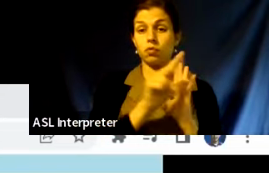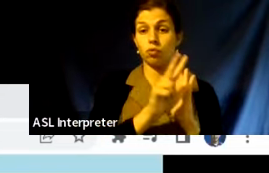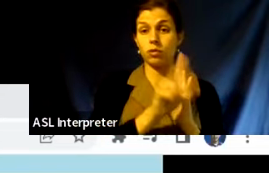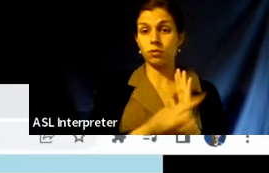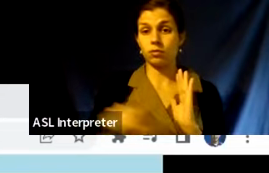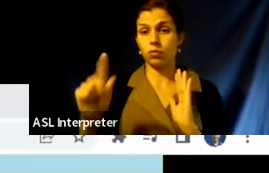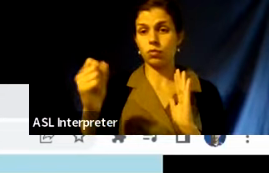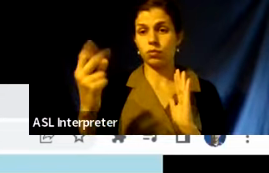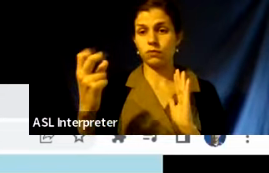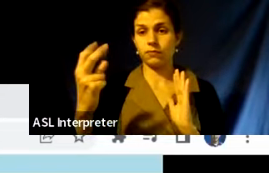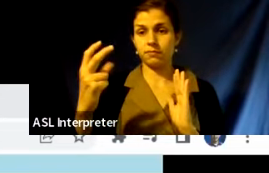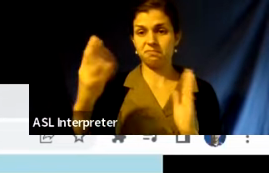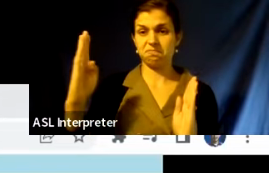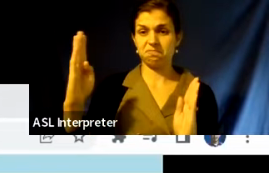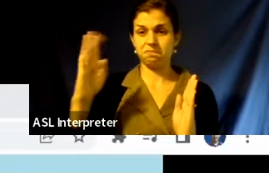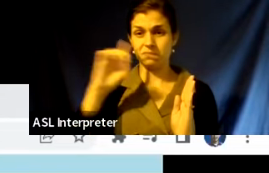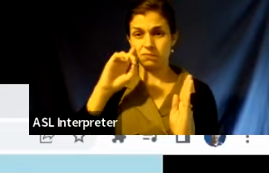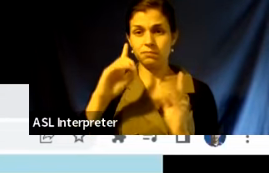district.